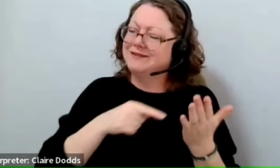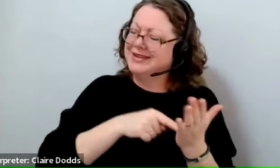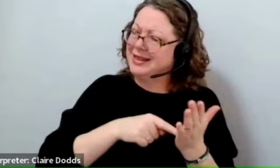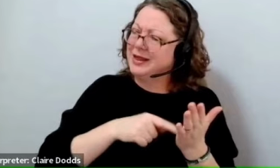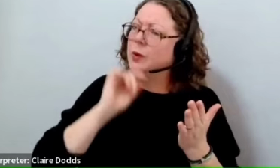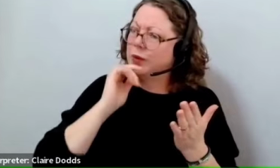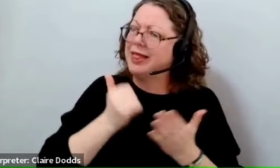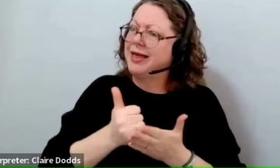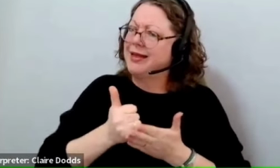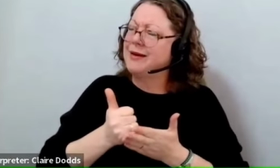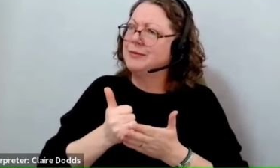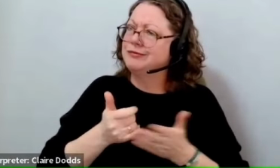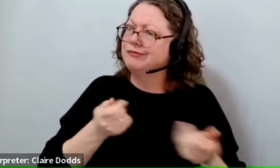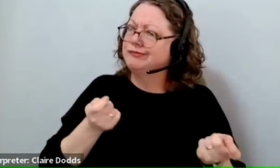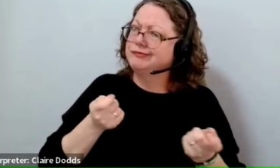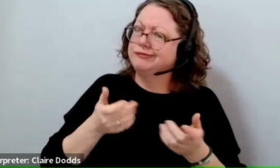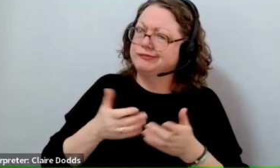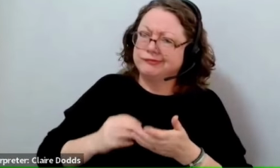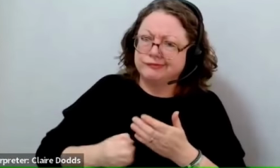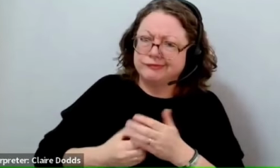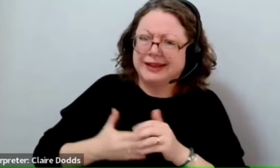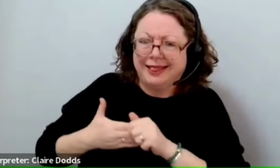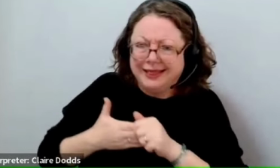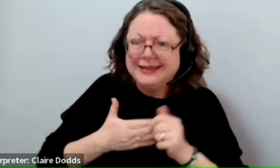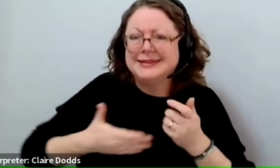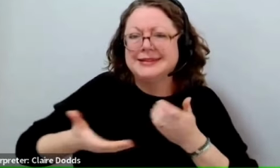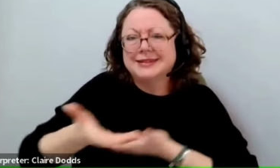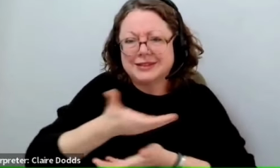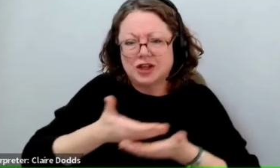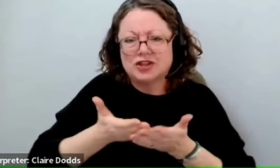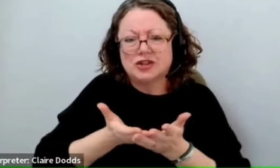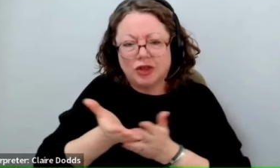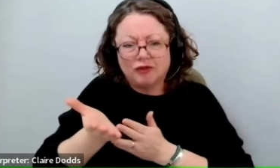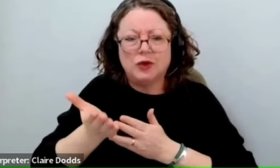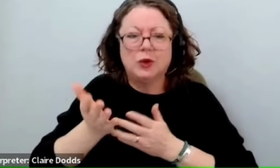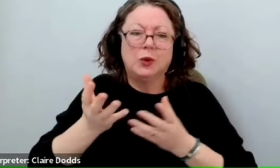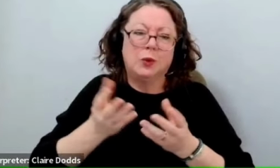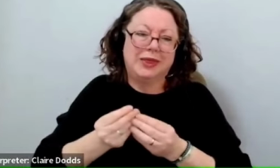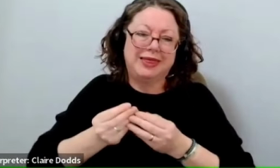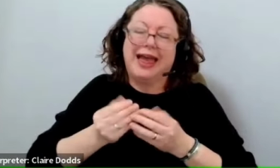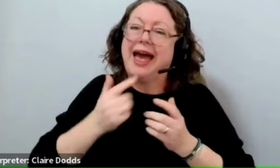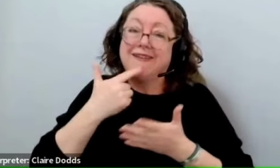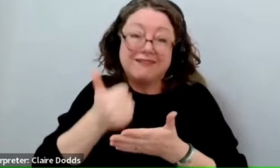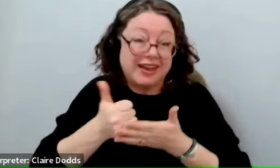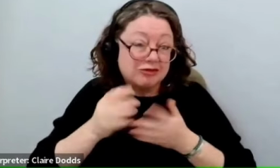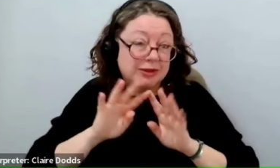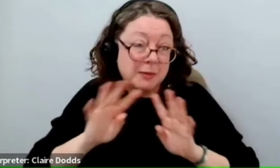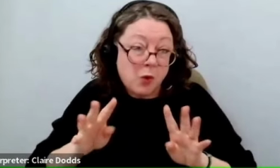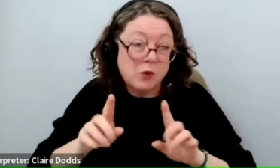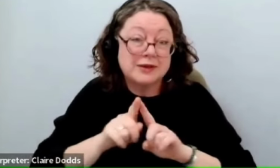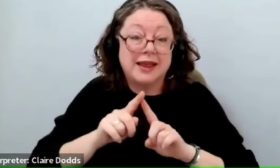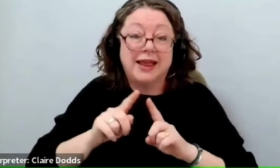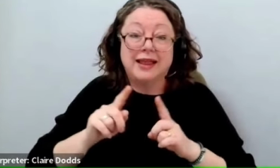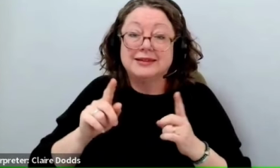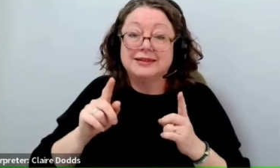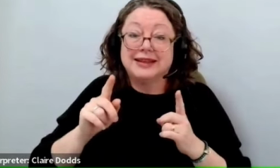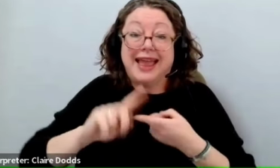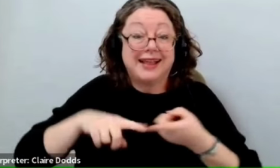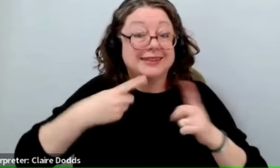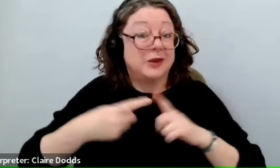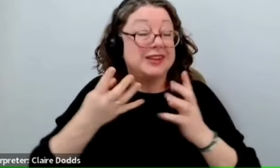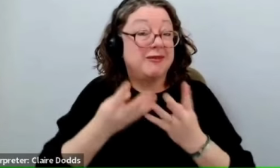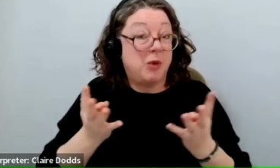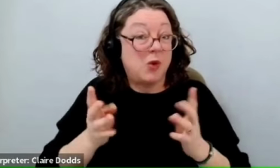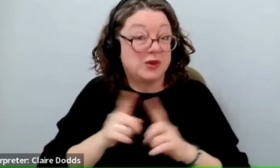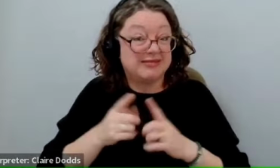as shaping those wider discussions. Also, when we get to the point of impact, with advisory boards, with executive boards, and also with the